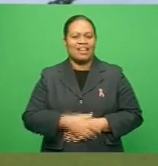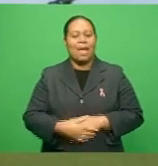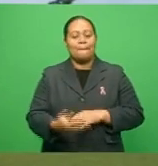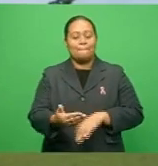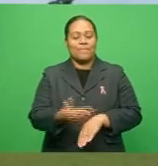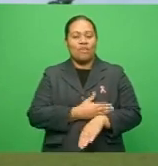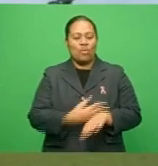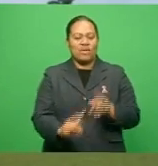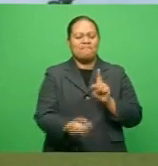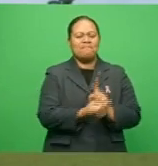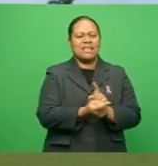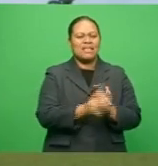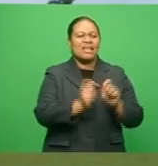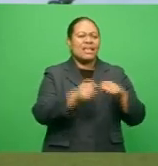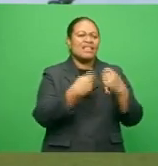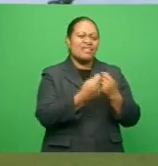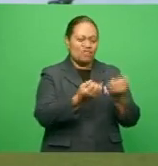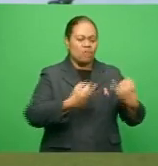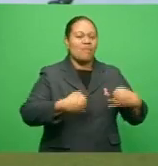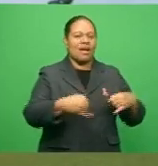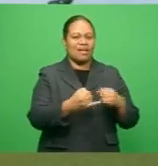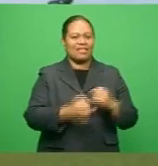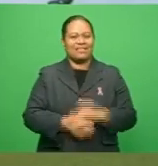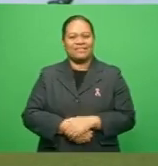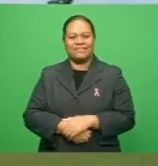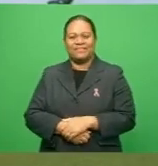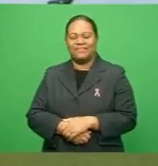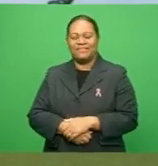teams from the islands, and we won't take them lightly.